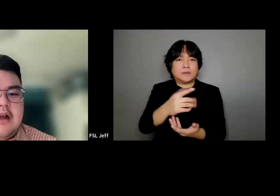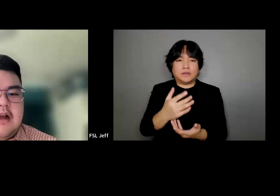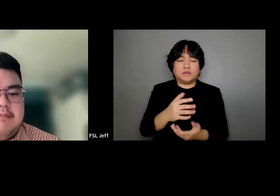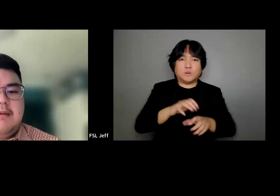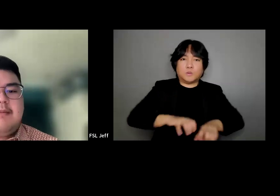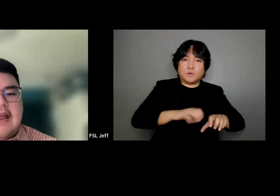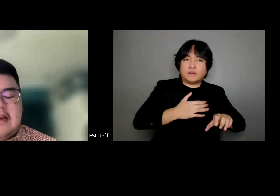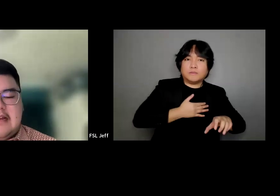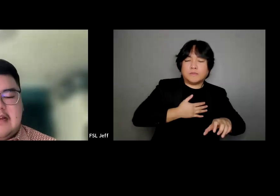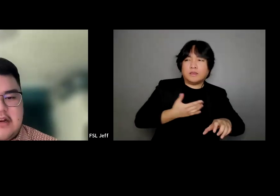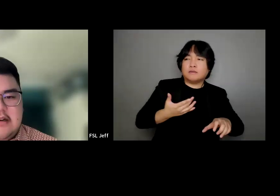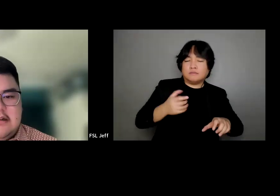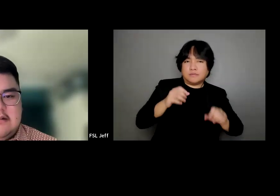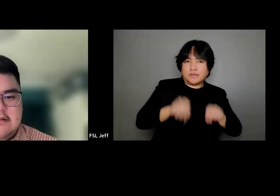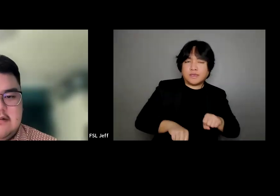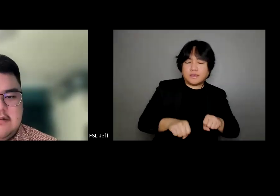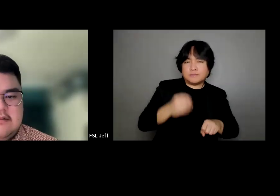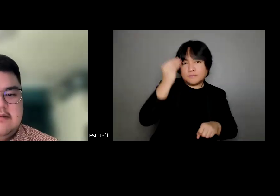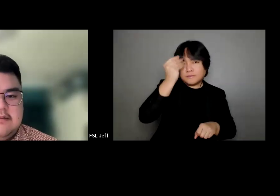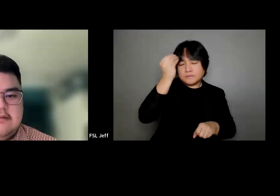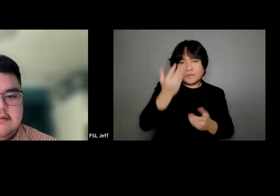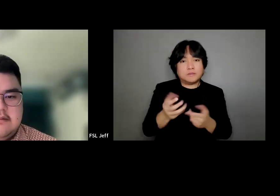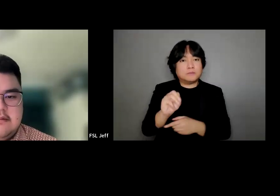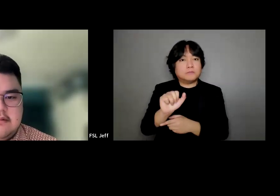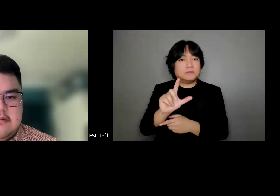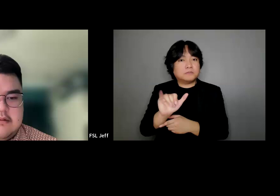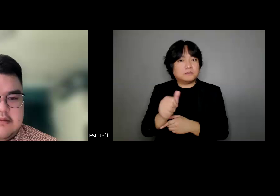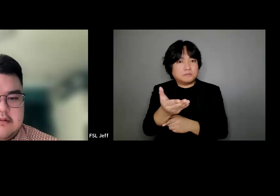work? Maybe Malaya can start.